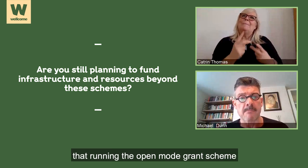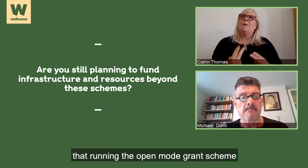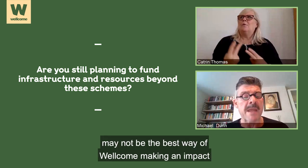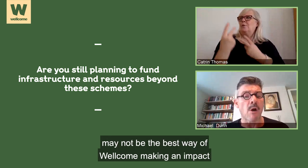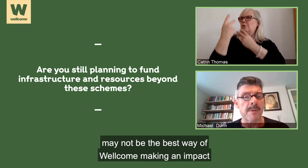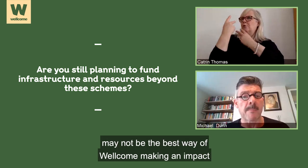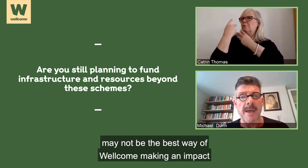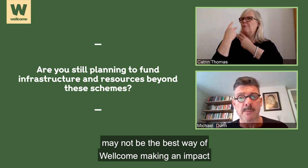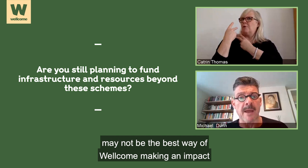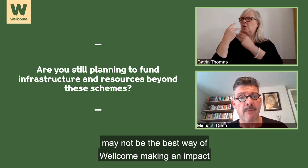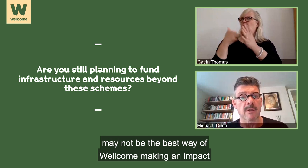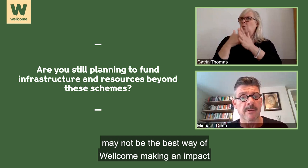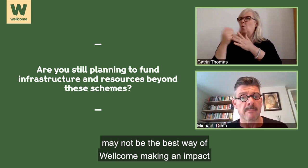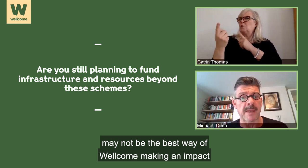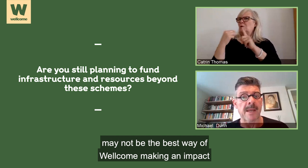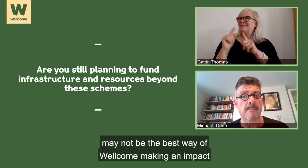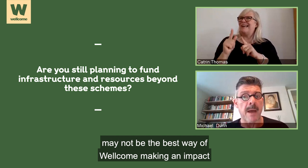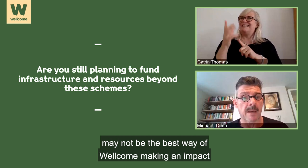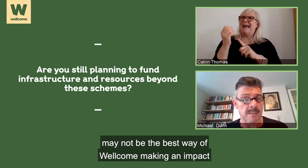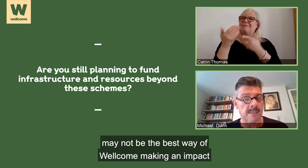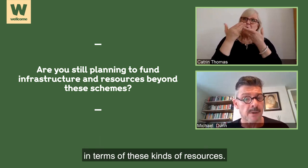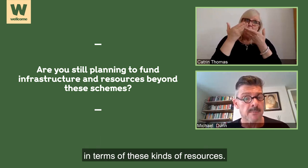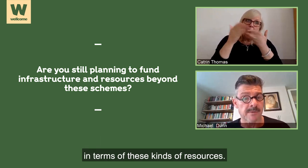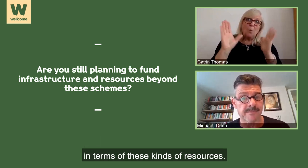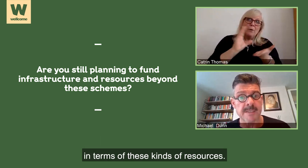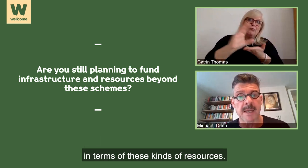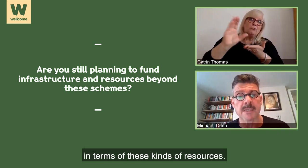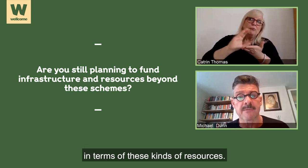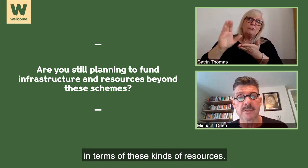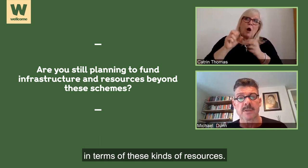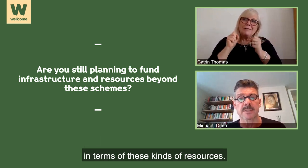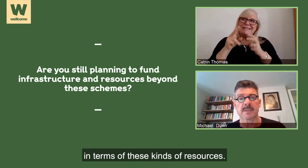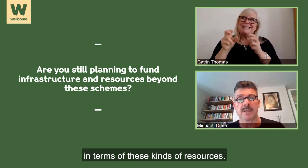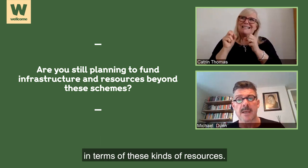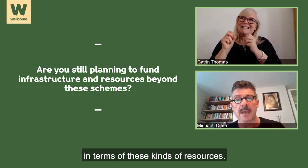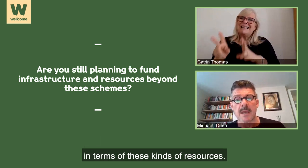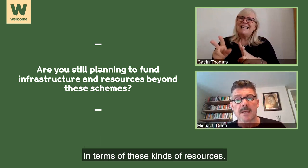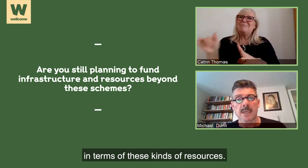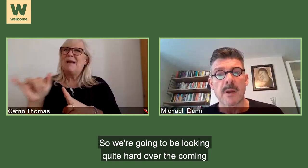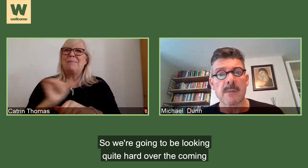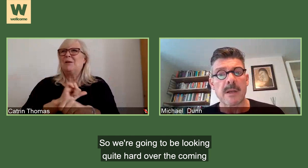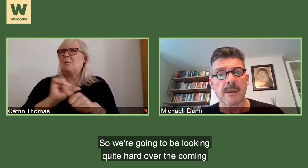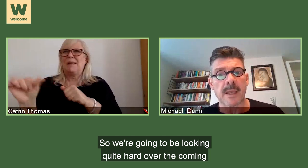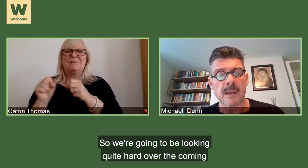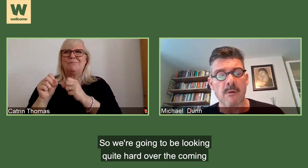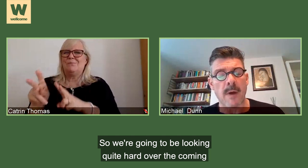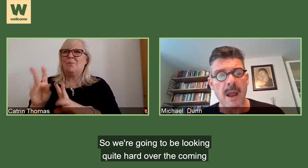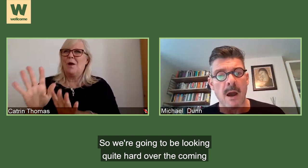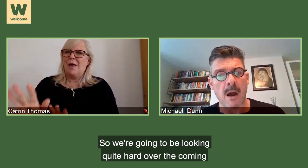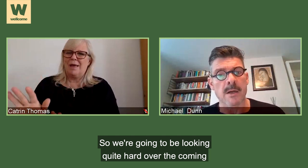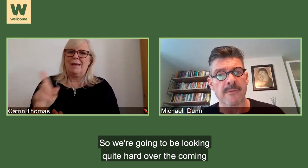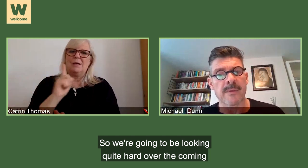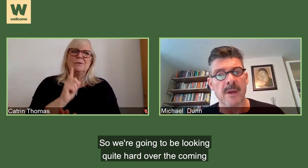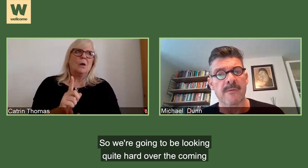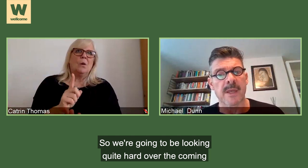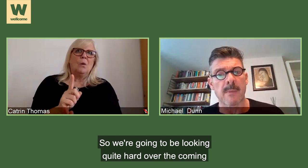scheme may not be the best way of welcome making an impact in terms of these kinds of resources. So we're going to be looking quite